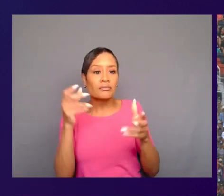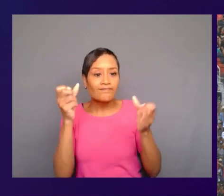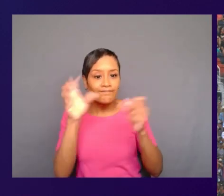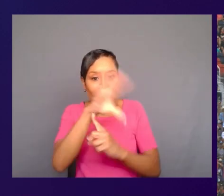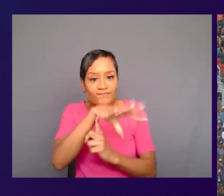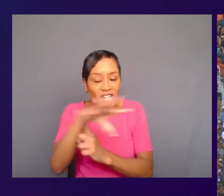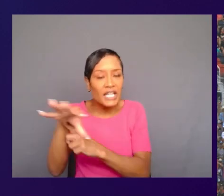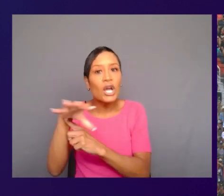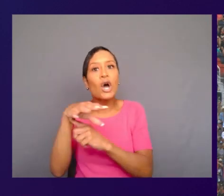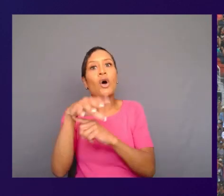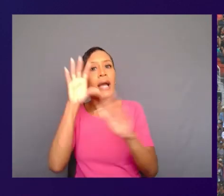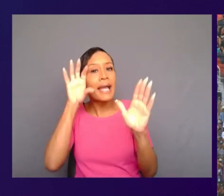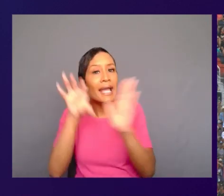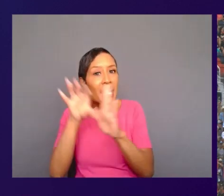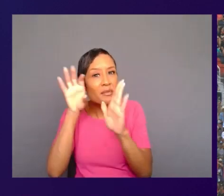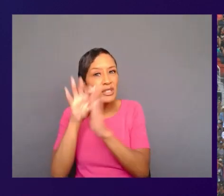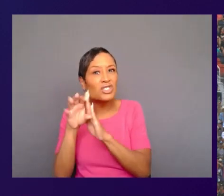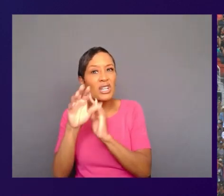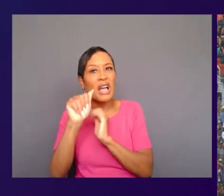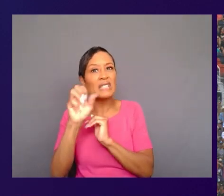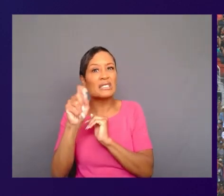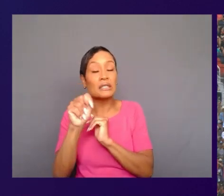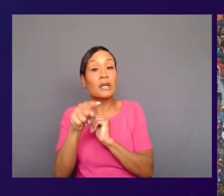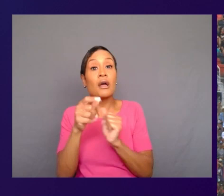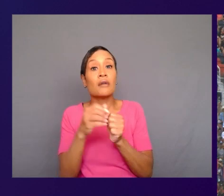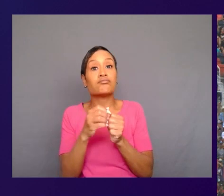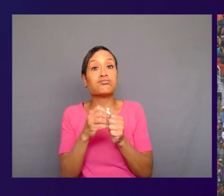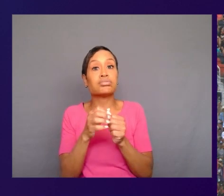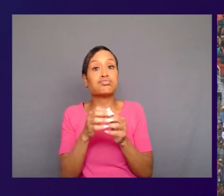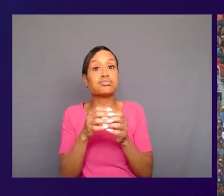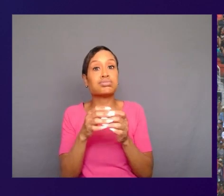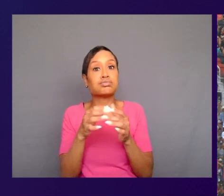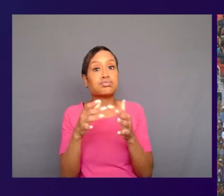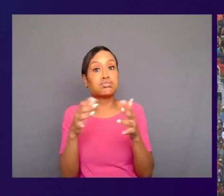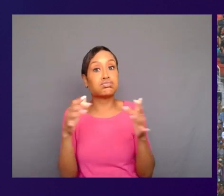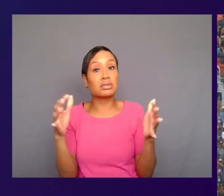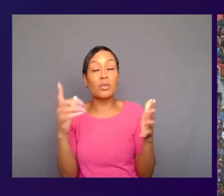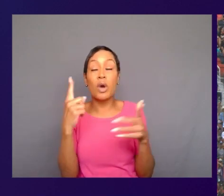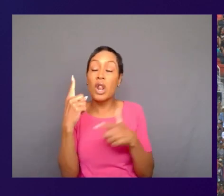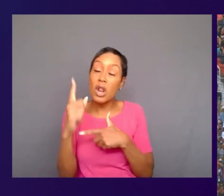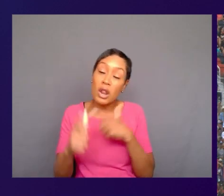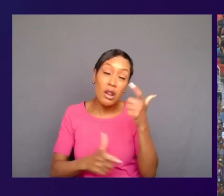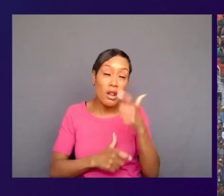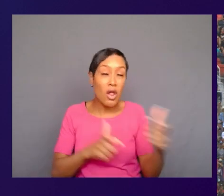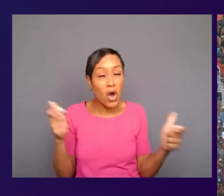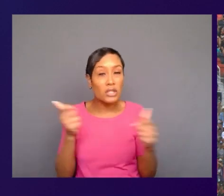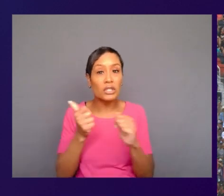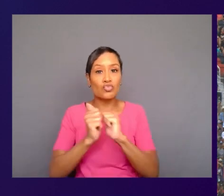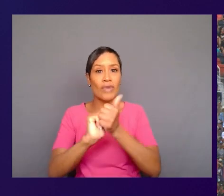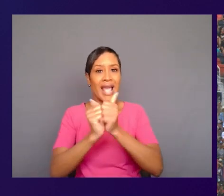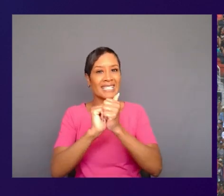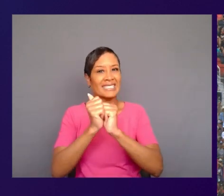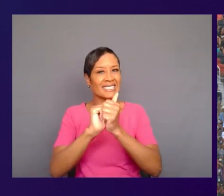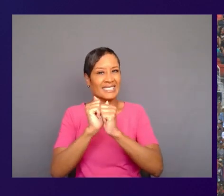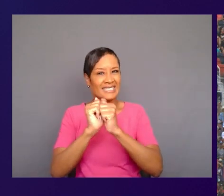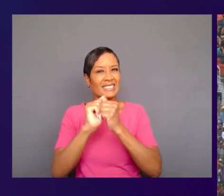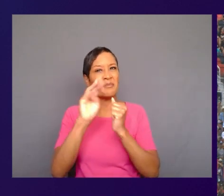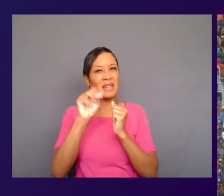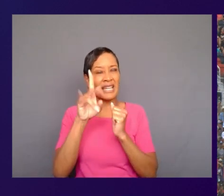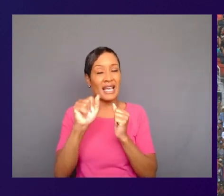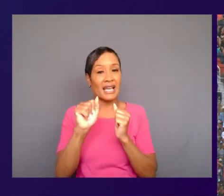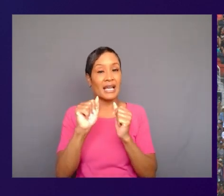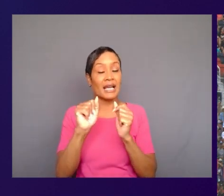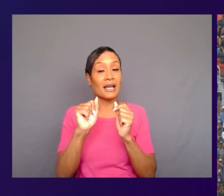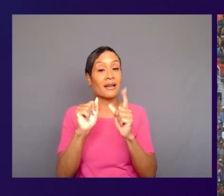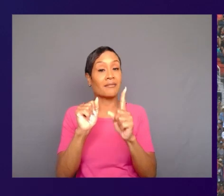assets. Now, this collection of assets grew over time, becoming one of the largest racing media archives in the world. Here is where things become